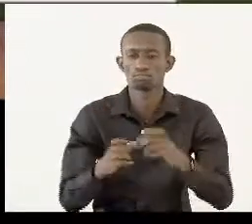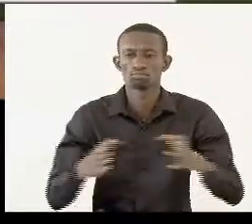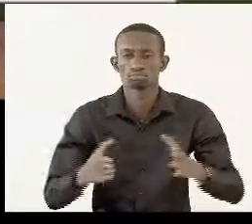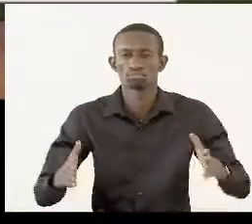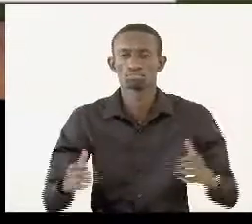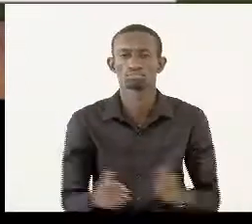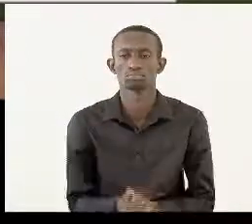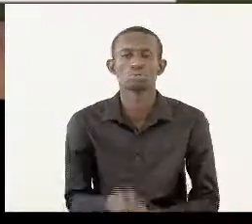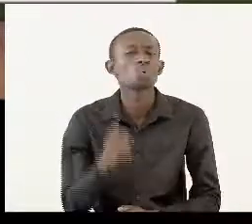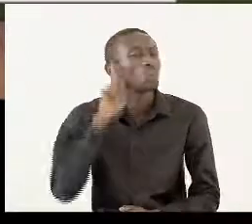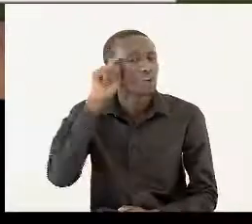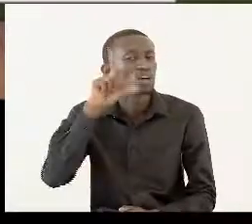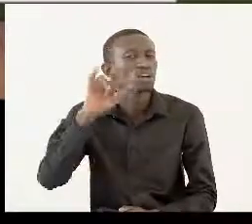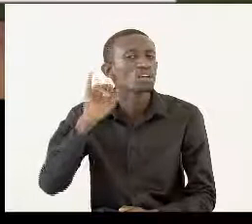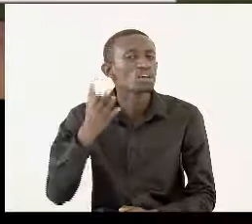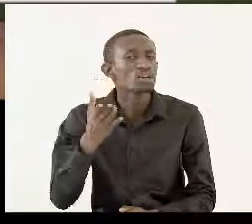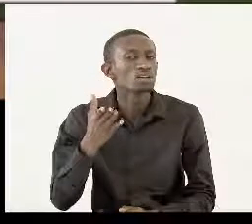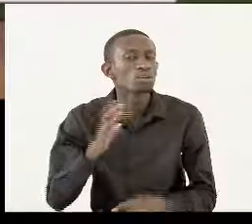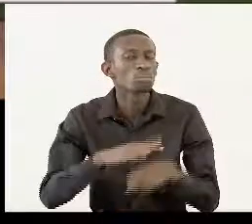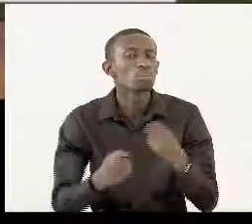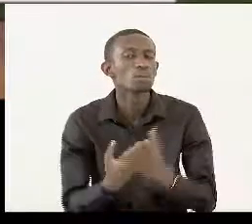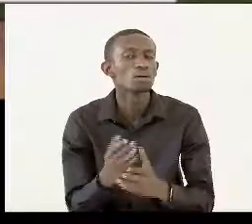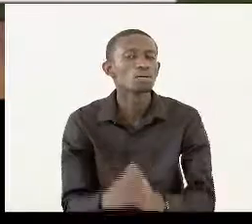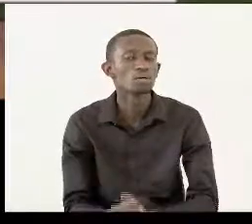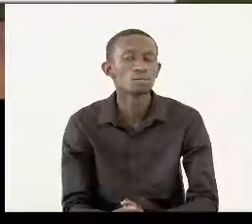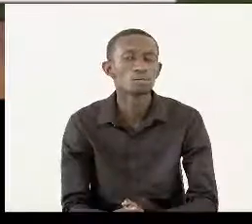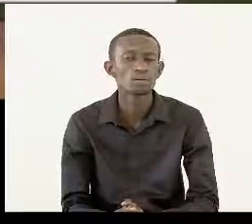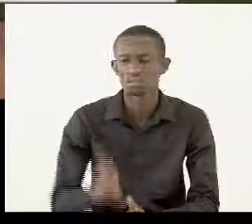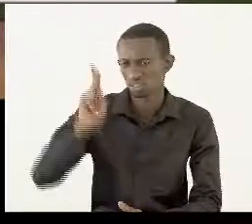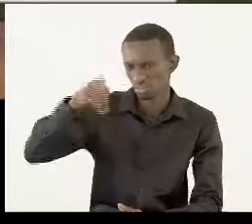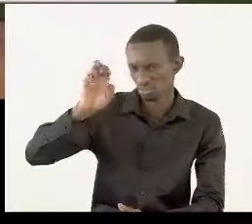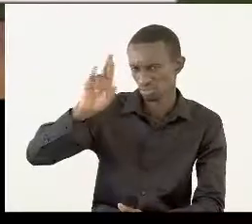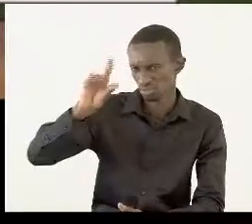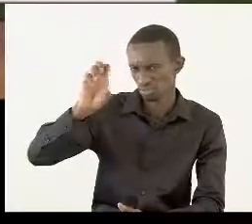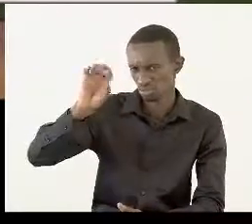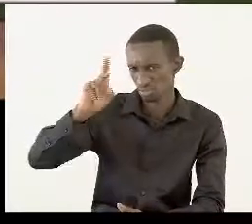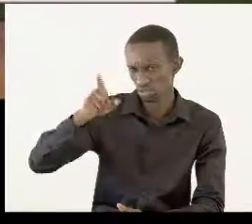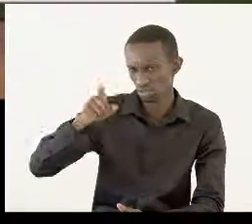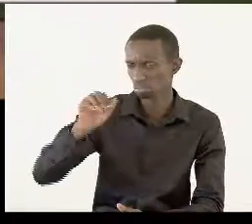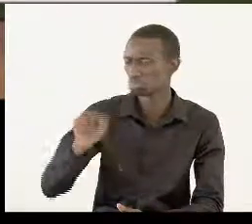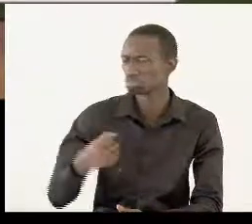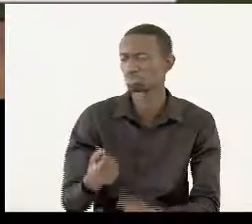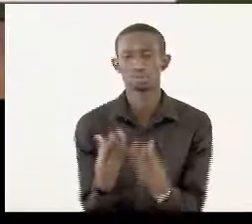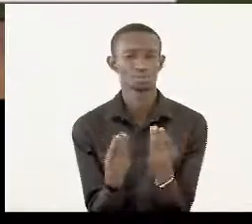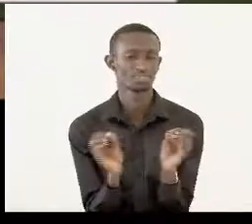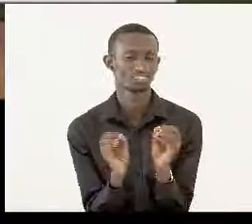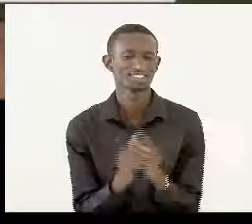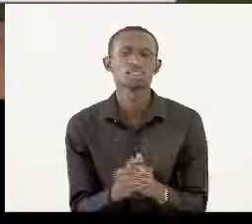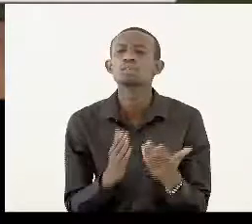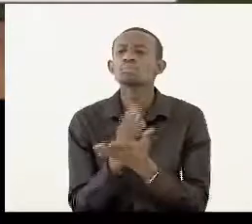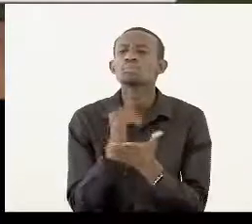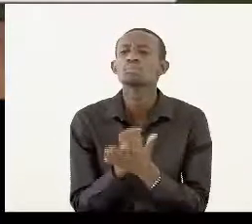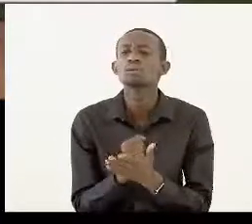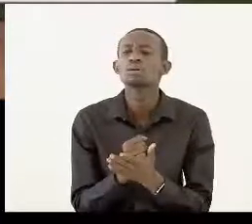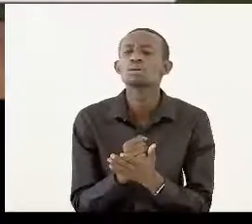do you think lithium will produce a peroxide? It's not very easy because of the